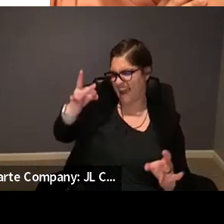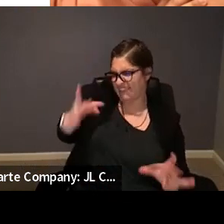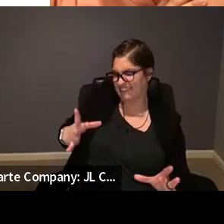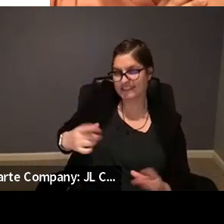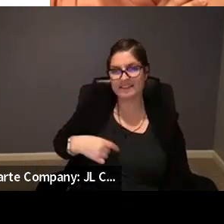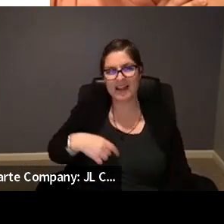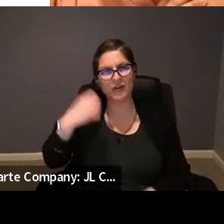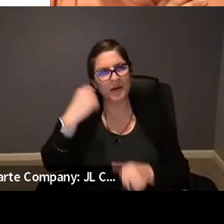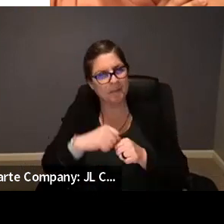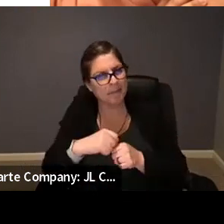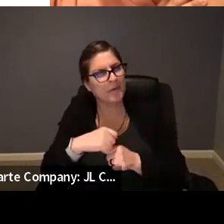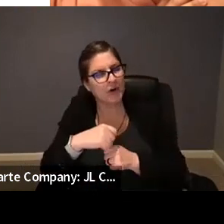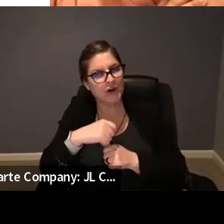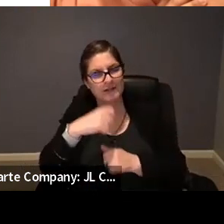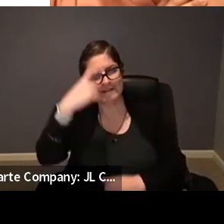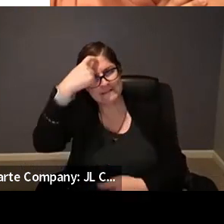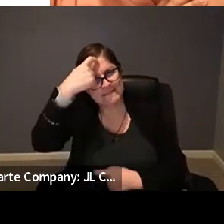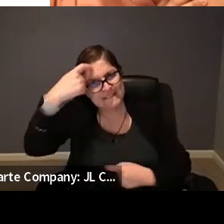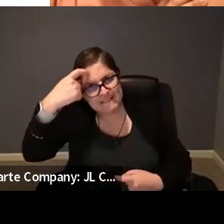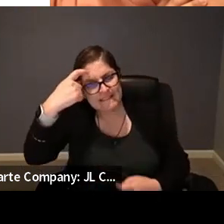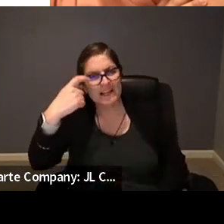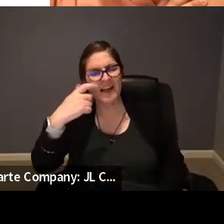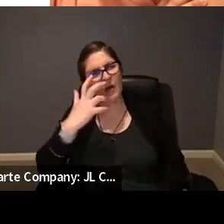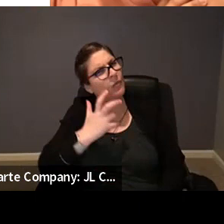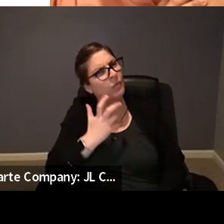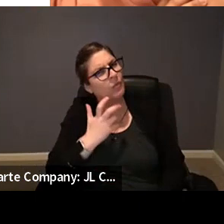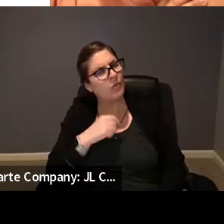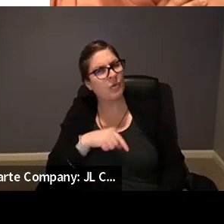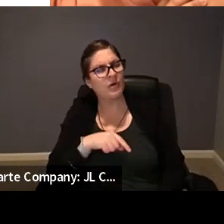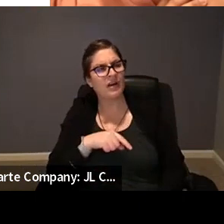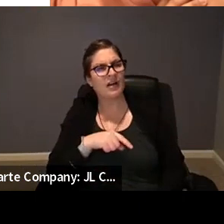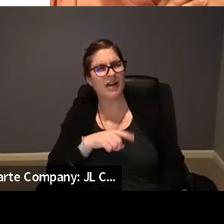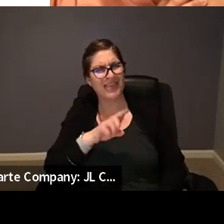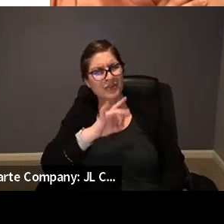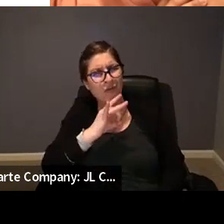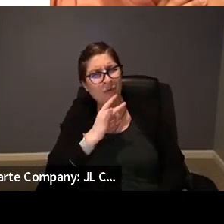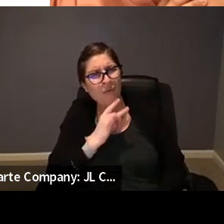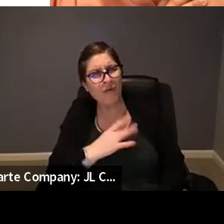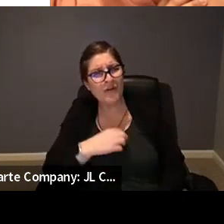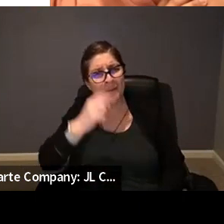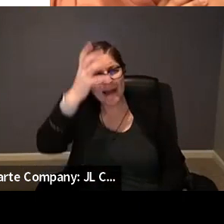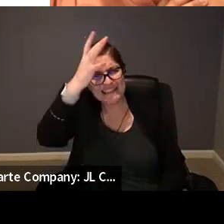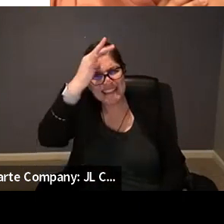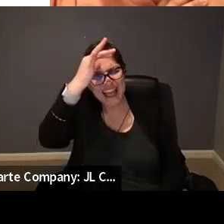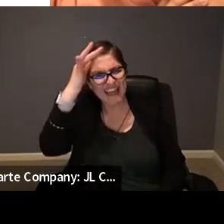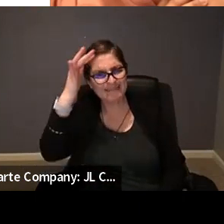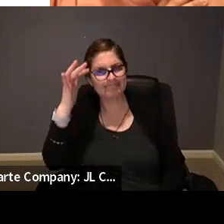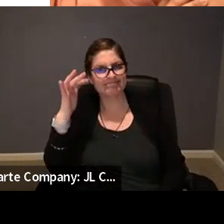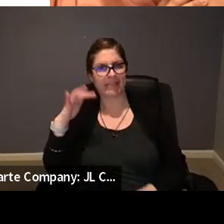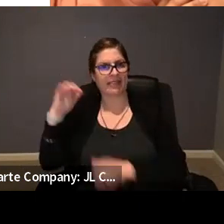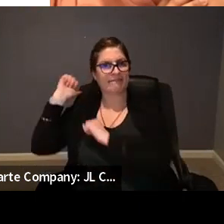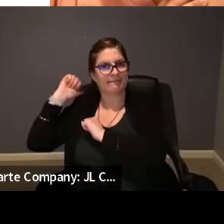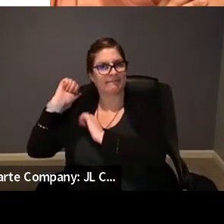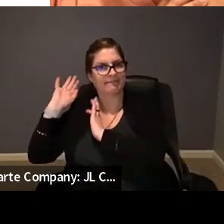remember that very clearly being like, you know, this is horrible. My dad turned away from religion